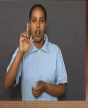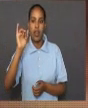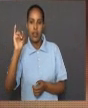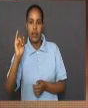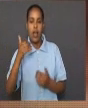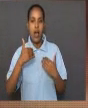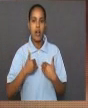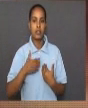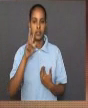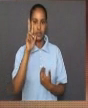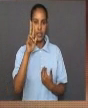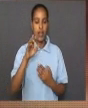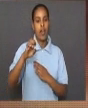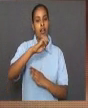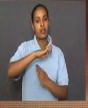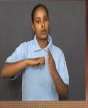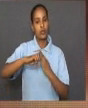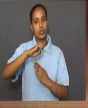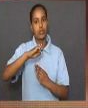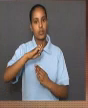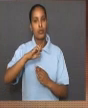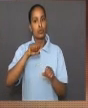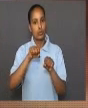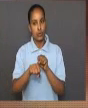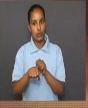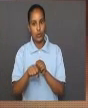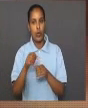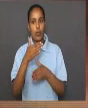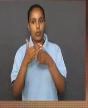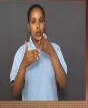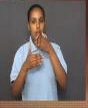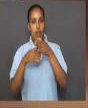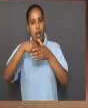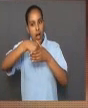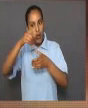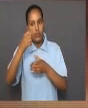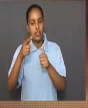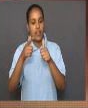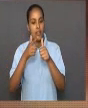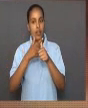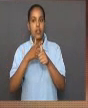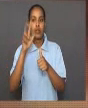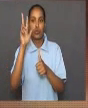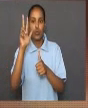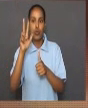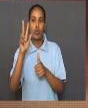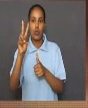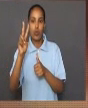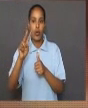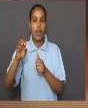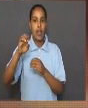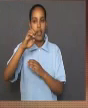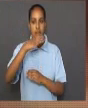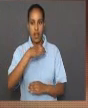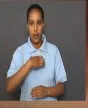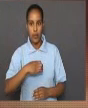Lithium has 3 electrons, so it builds out from the first two elements,